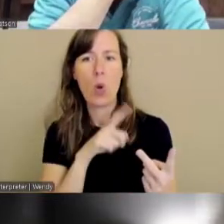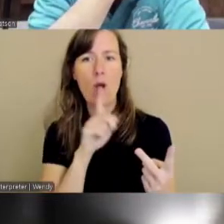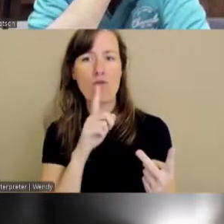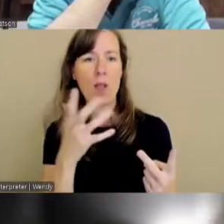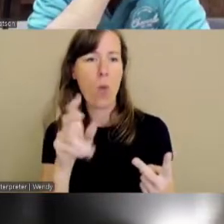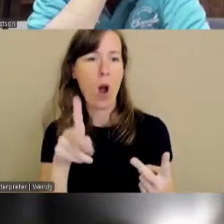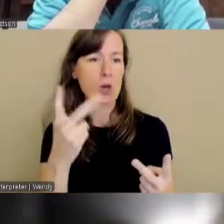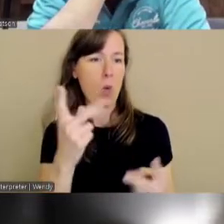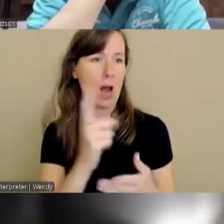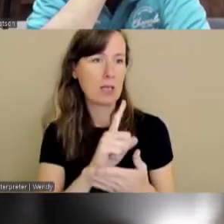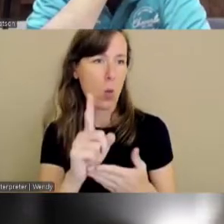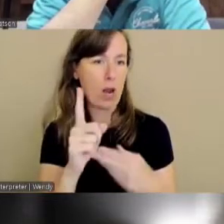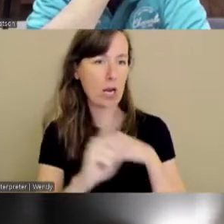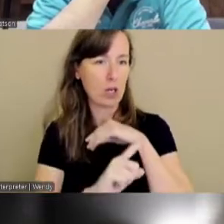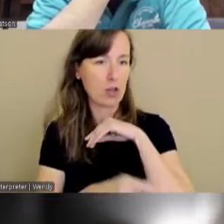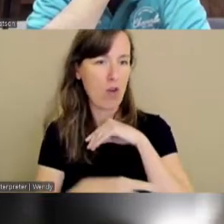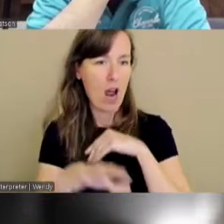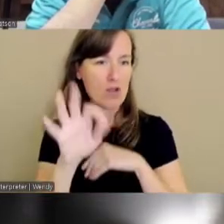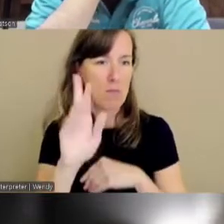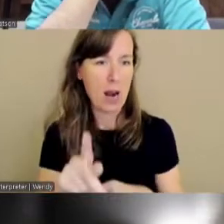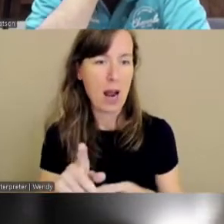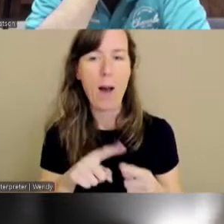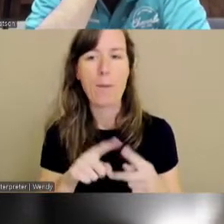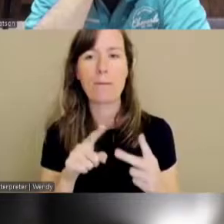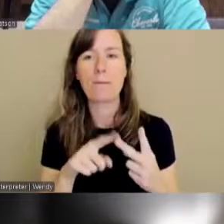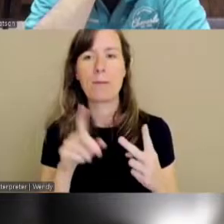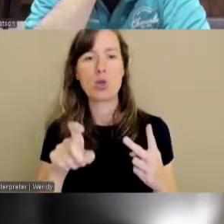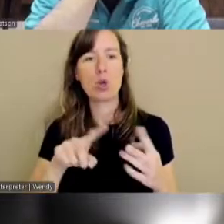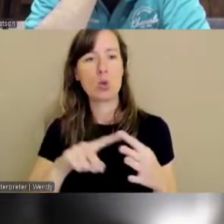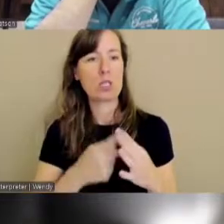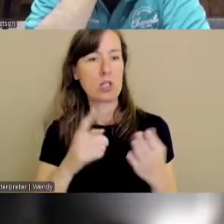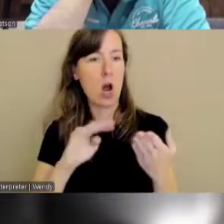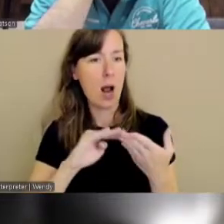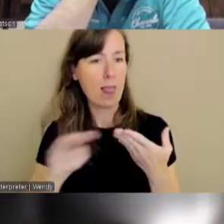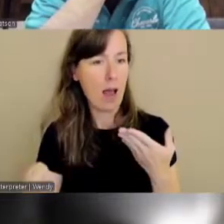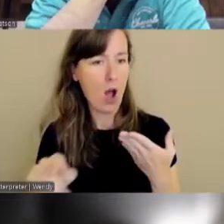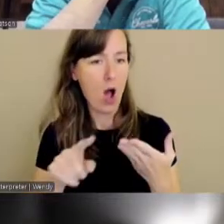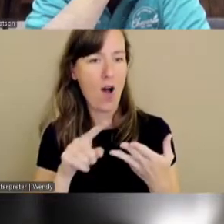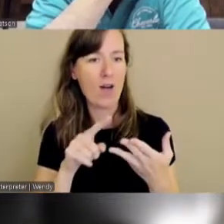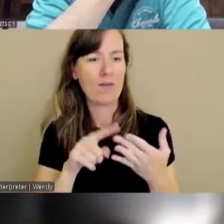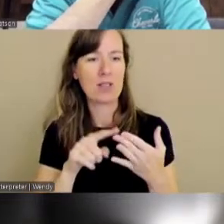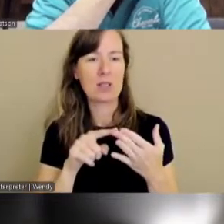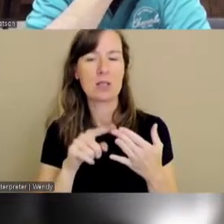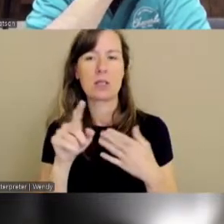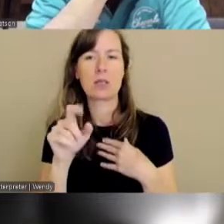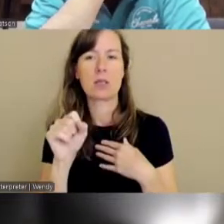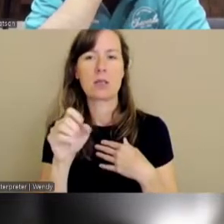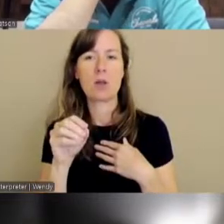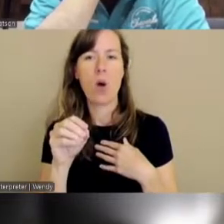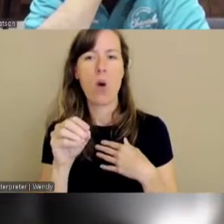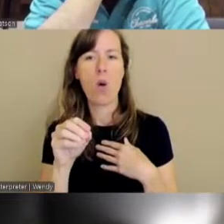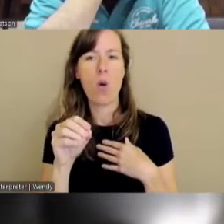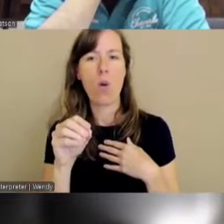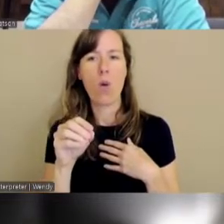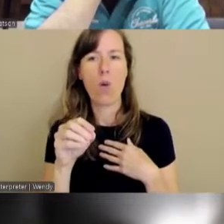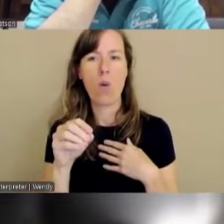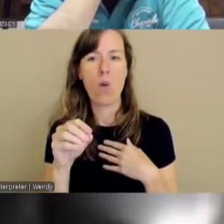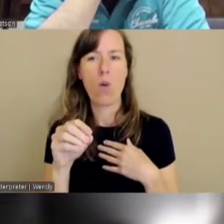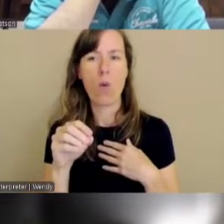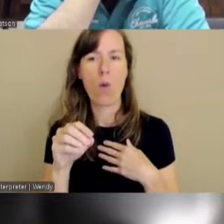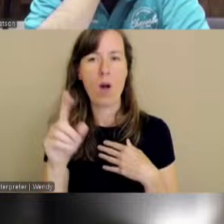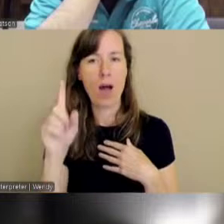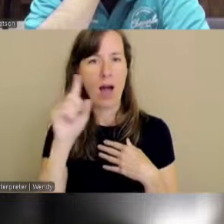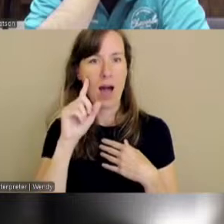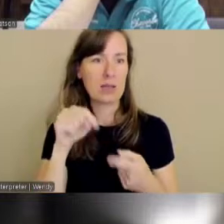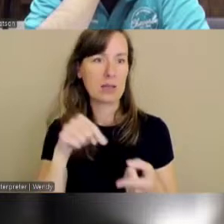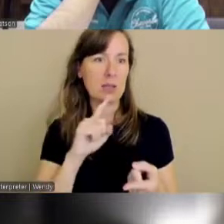pickup? Should we begin layoffs? So I think that this is a real